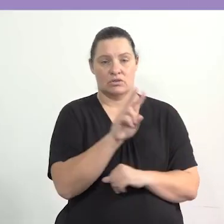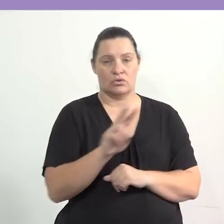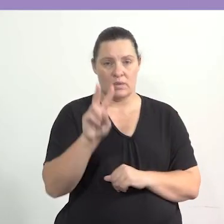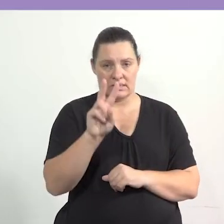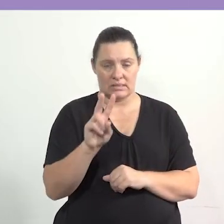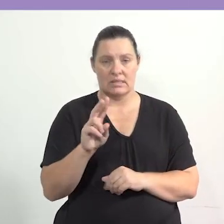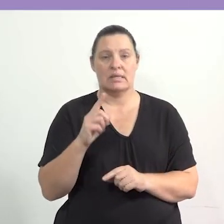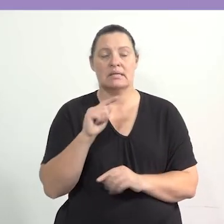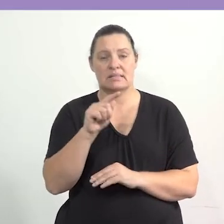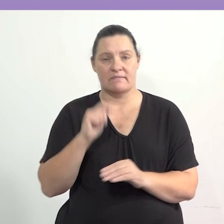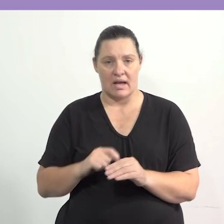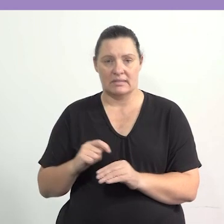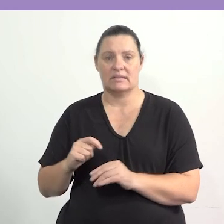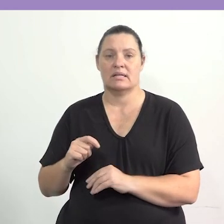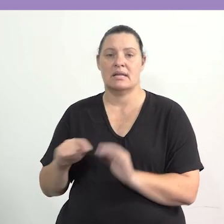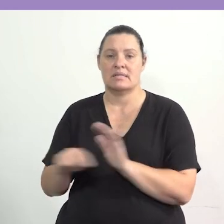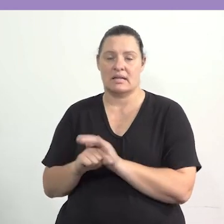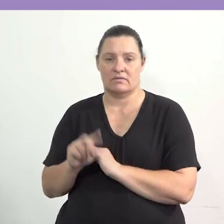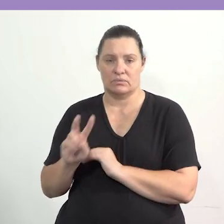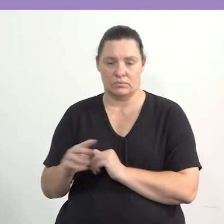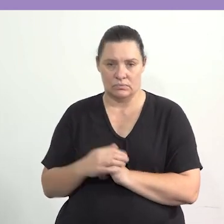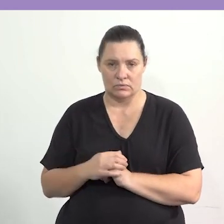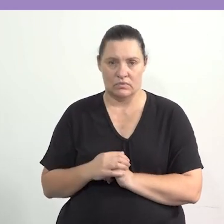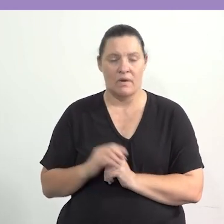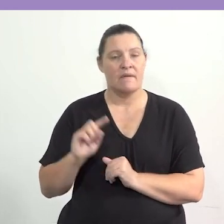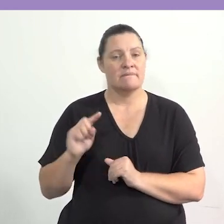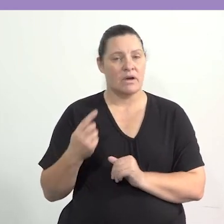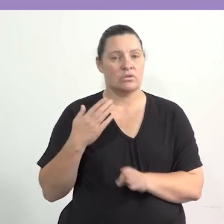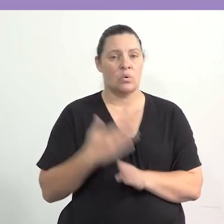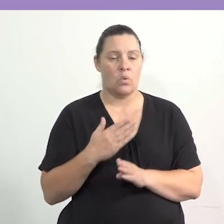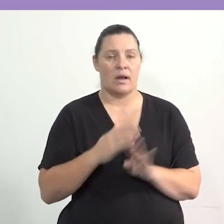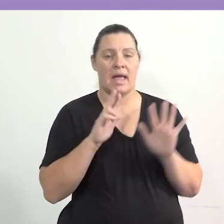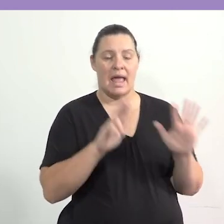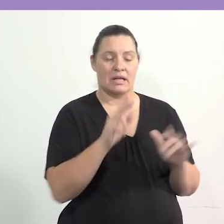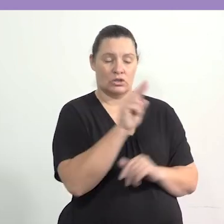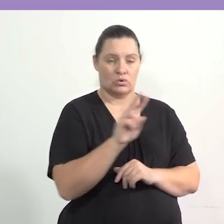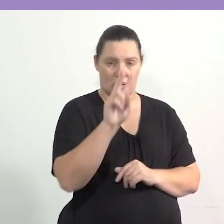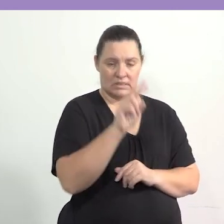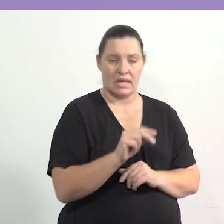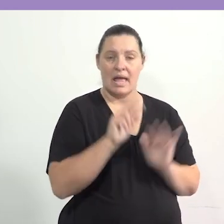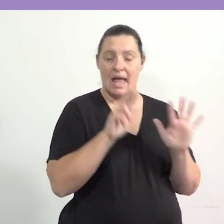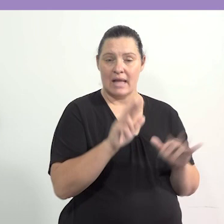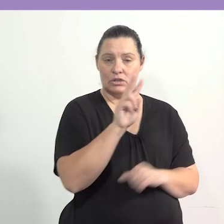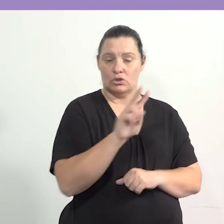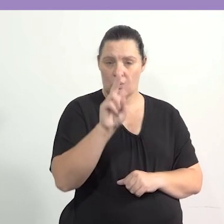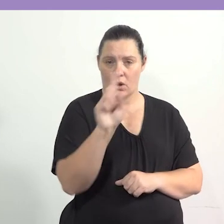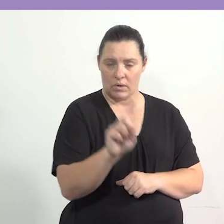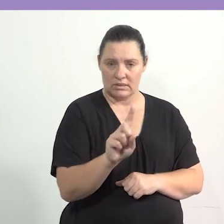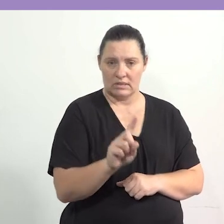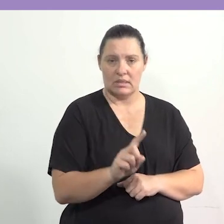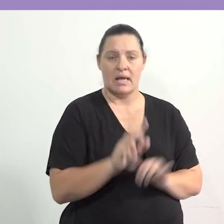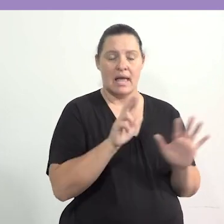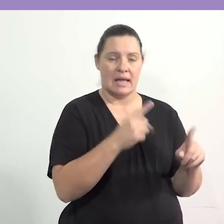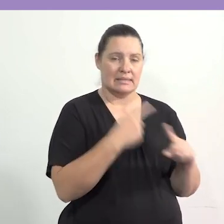squared divided by a negative 2. We are first going to work with the 8 squared. We know that 8 squared is